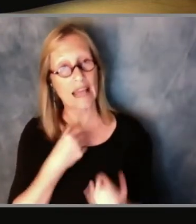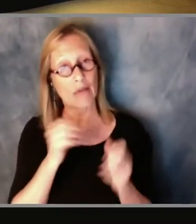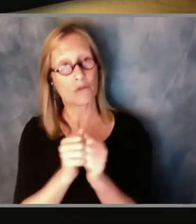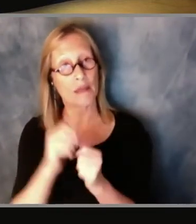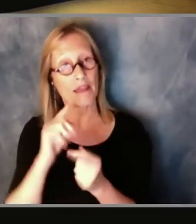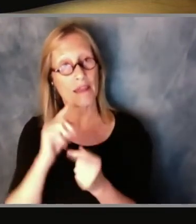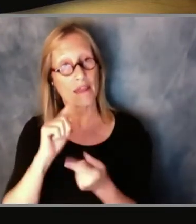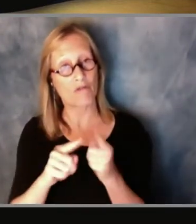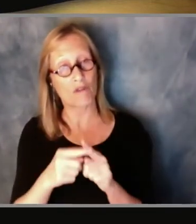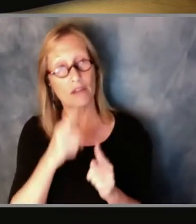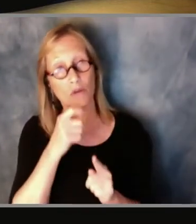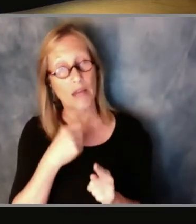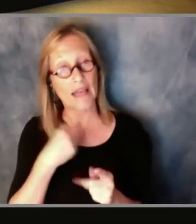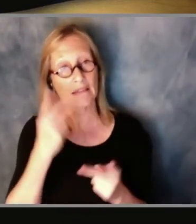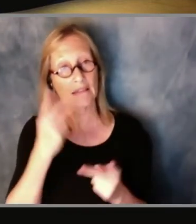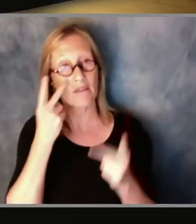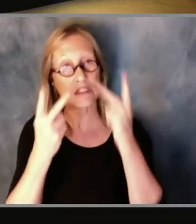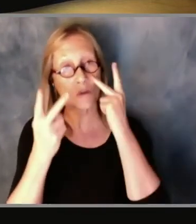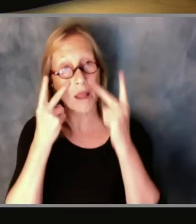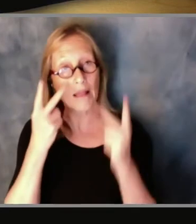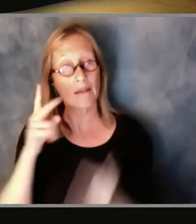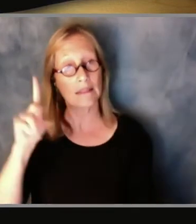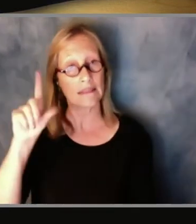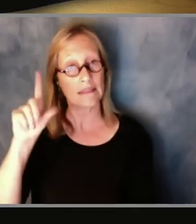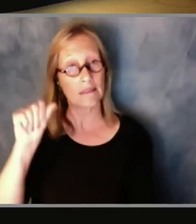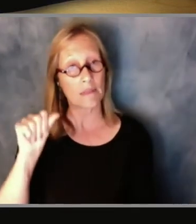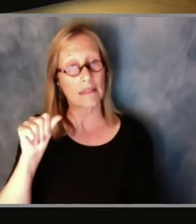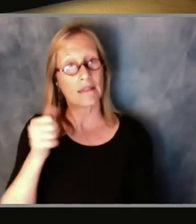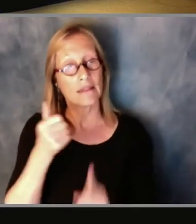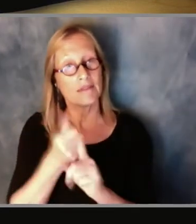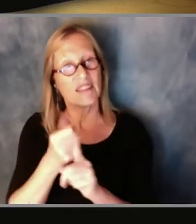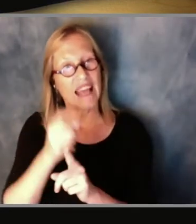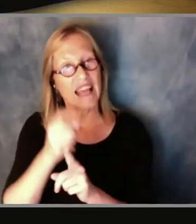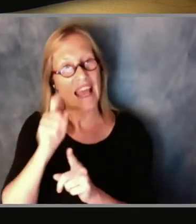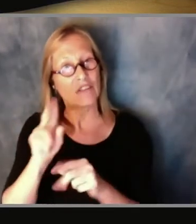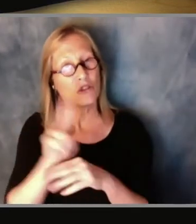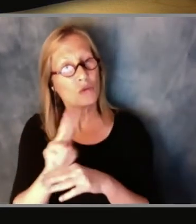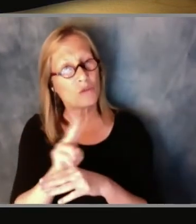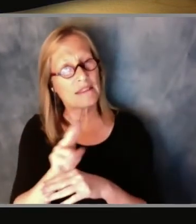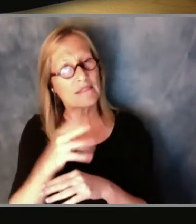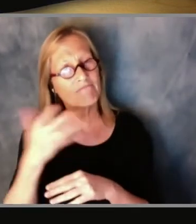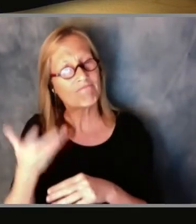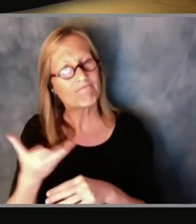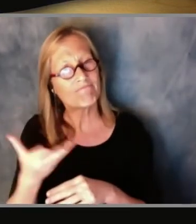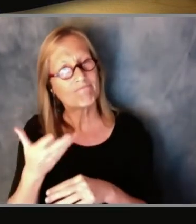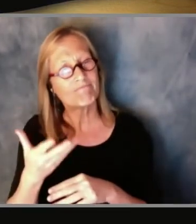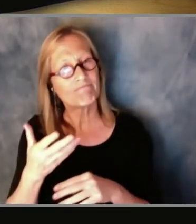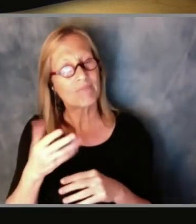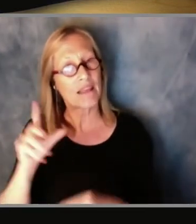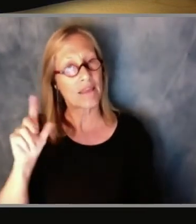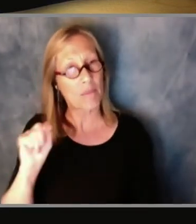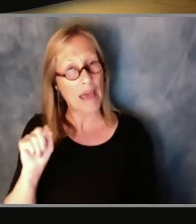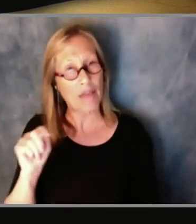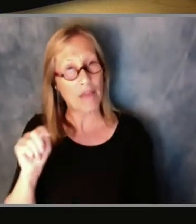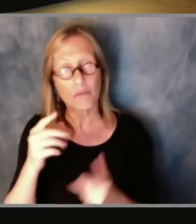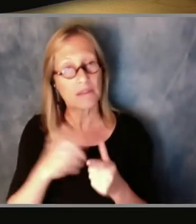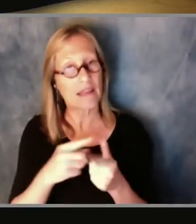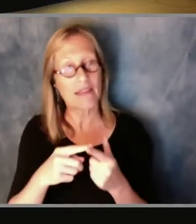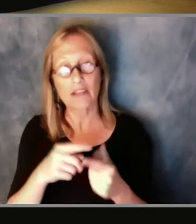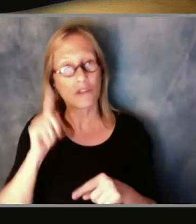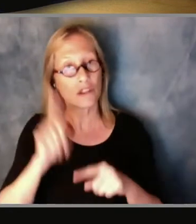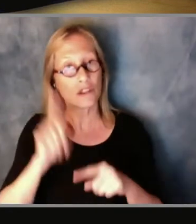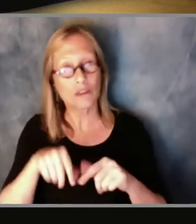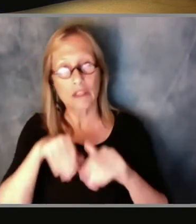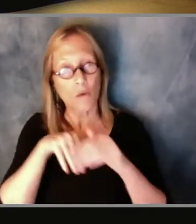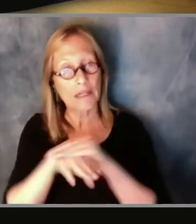physical disability, who had to utilize the facilities and was unable to because